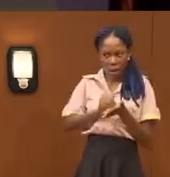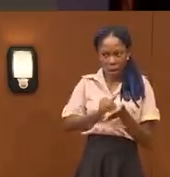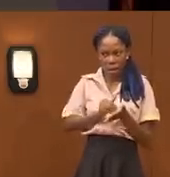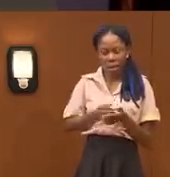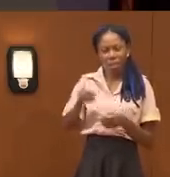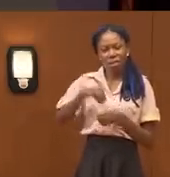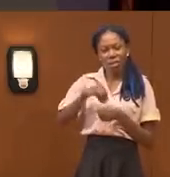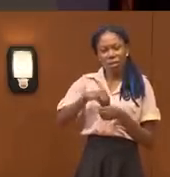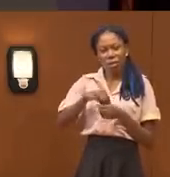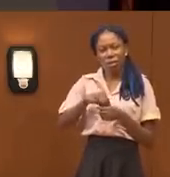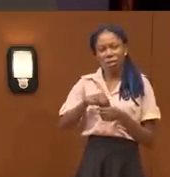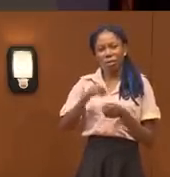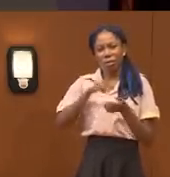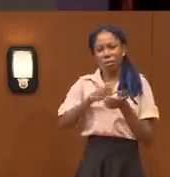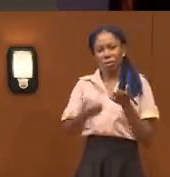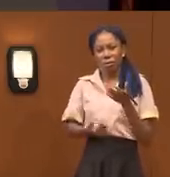sick.